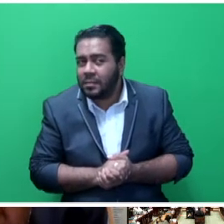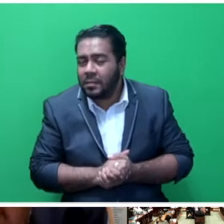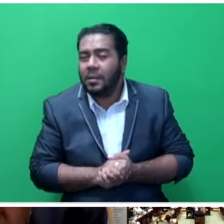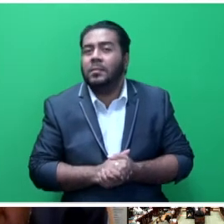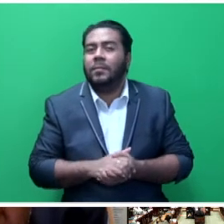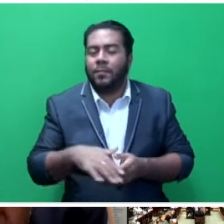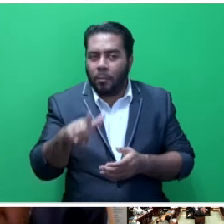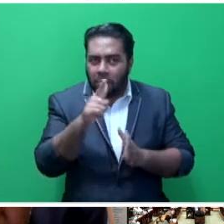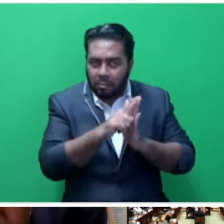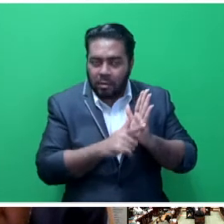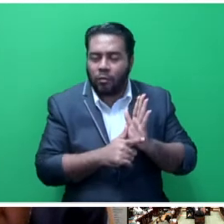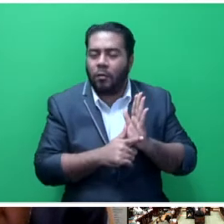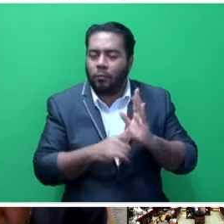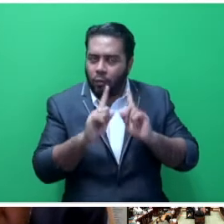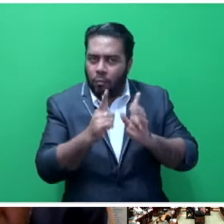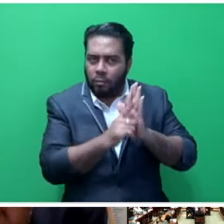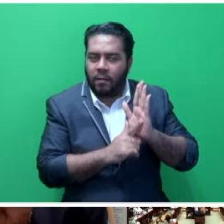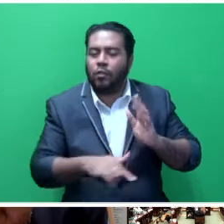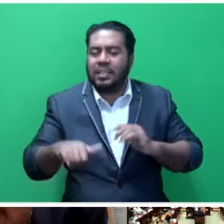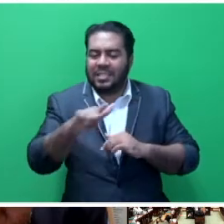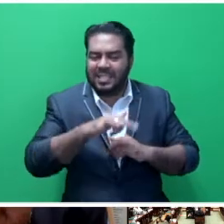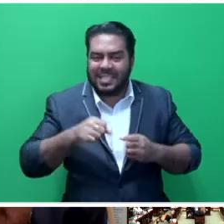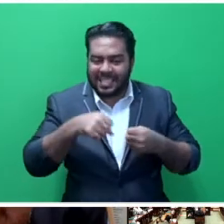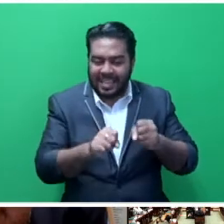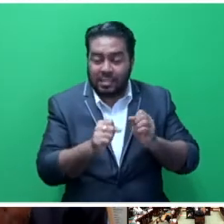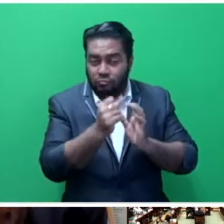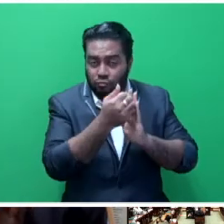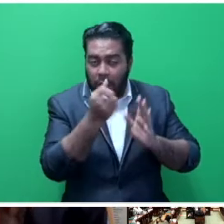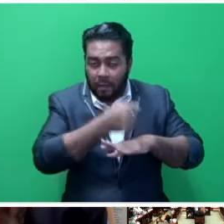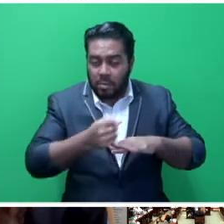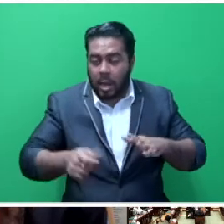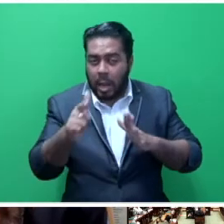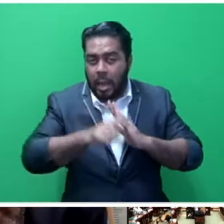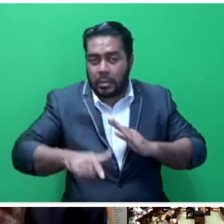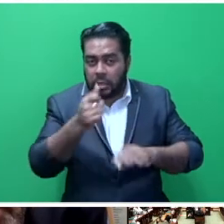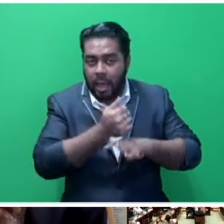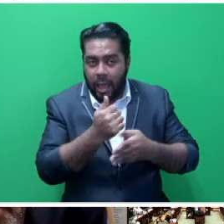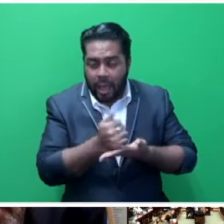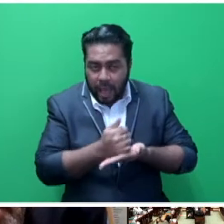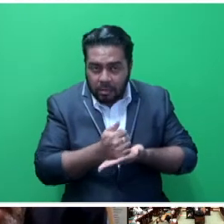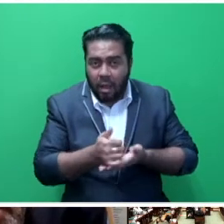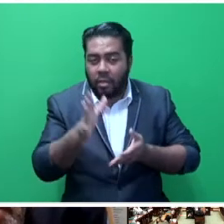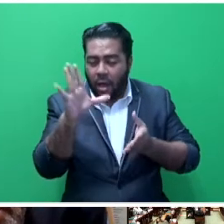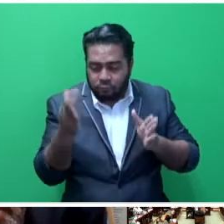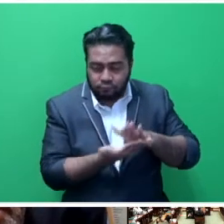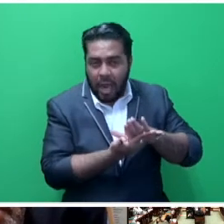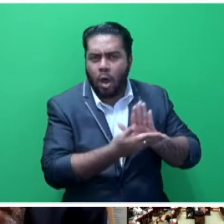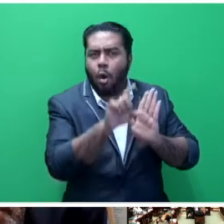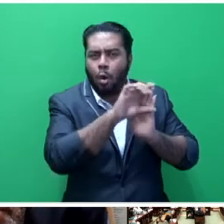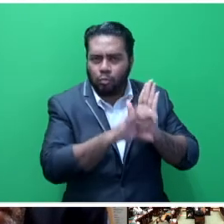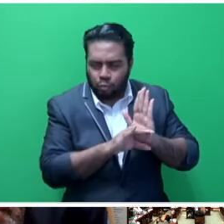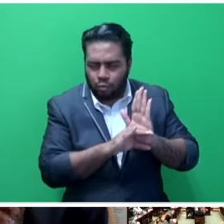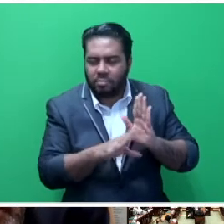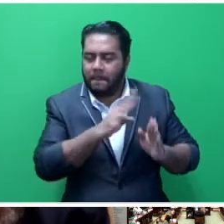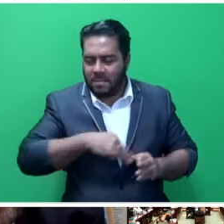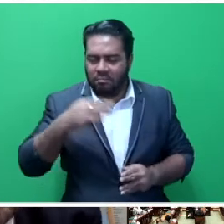legislations, such as the State Lands Act, the Rivers and Streams, and also as a result of the things that we have in the Constitution. So the ministry